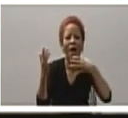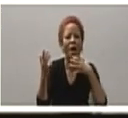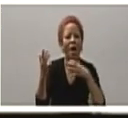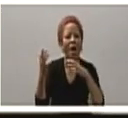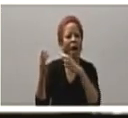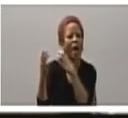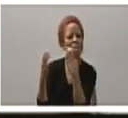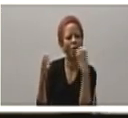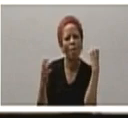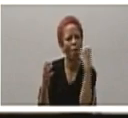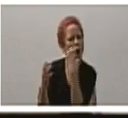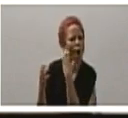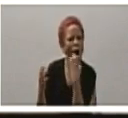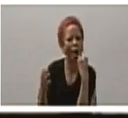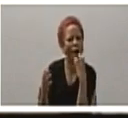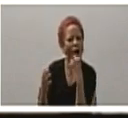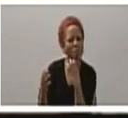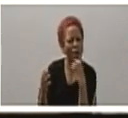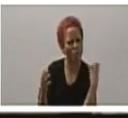Doesn't make sense.